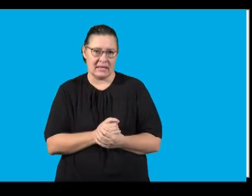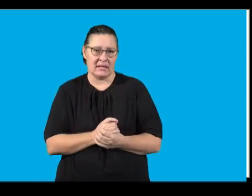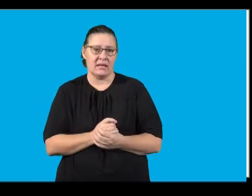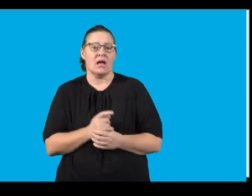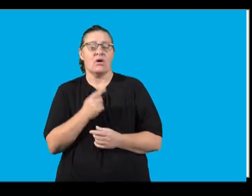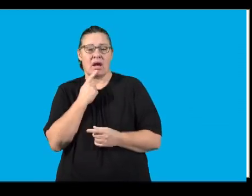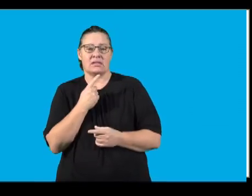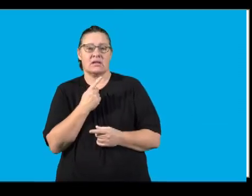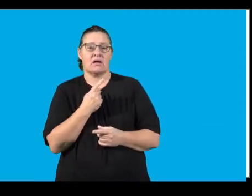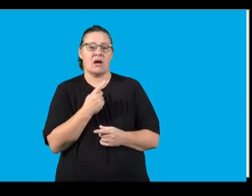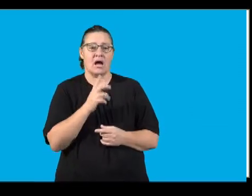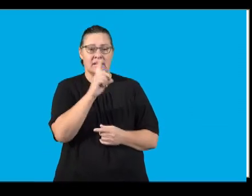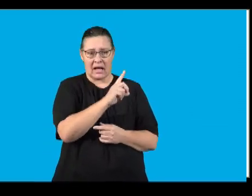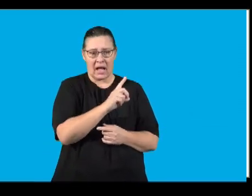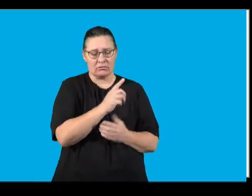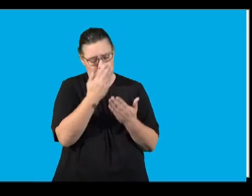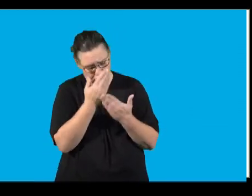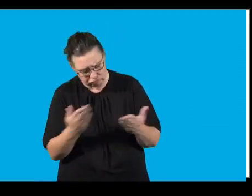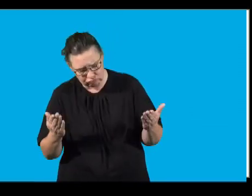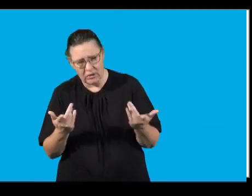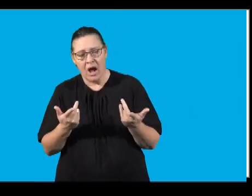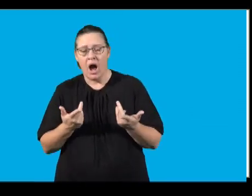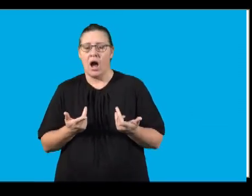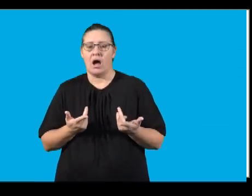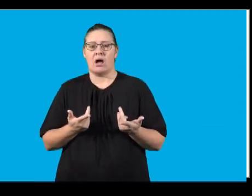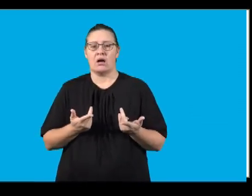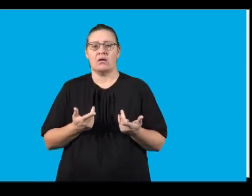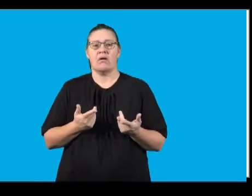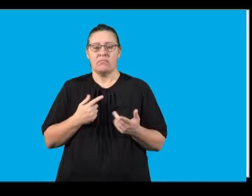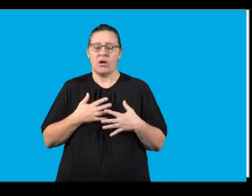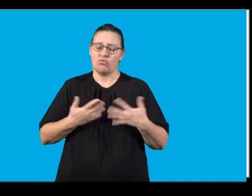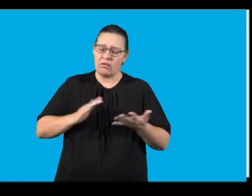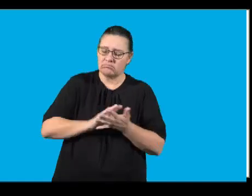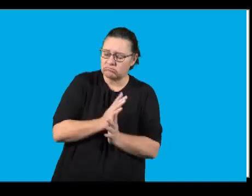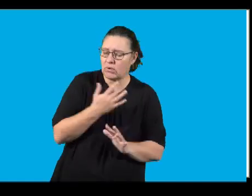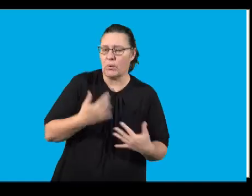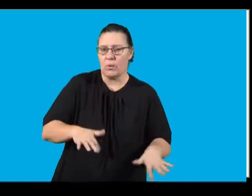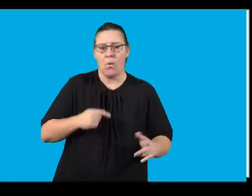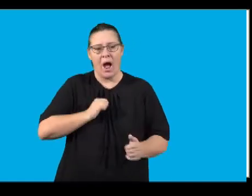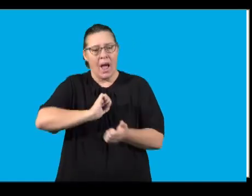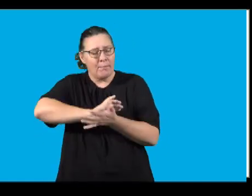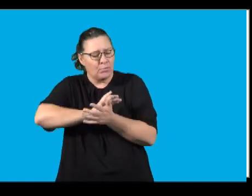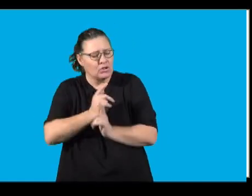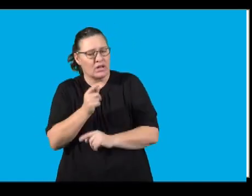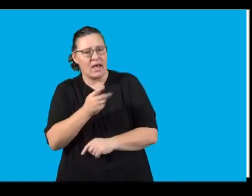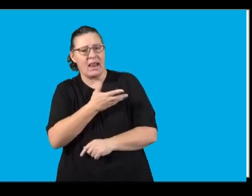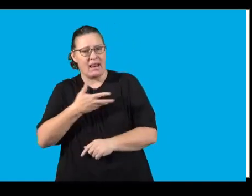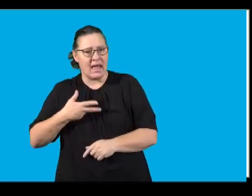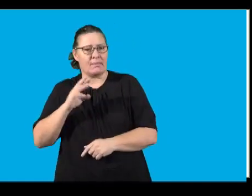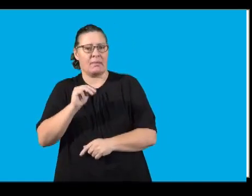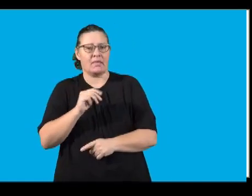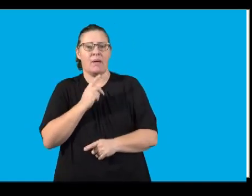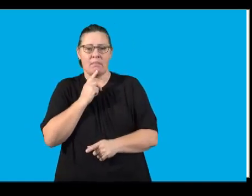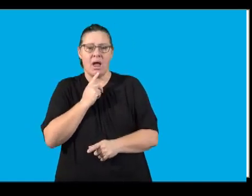is gracious, he's polite, and he's courteous, grateful as he appreciates Lady Macbeth's